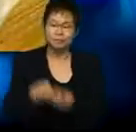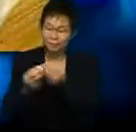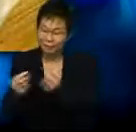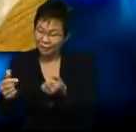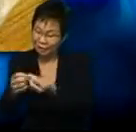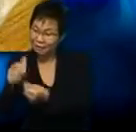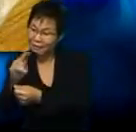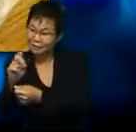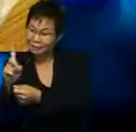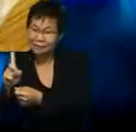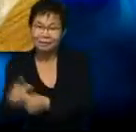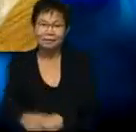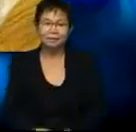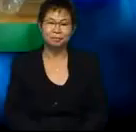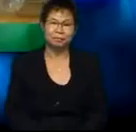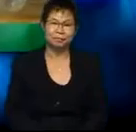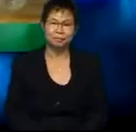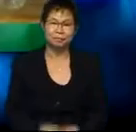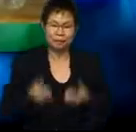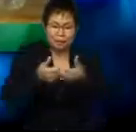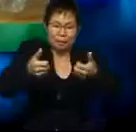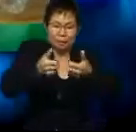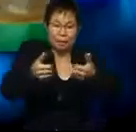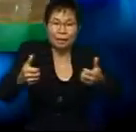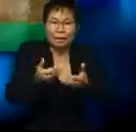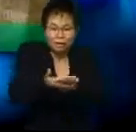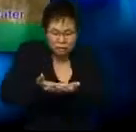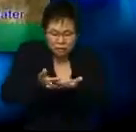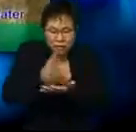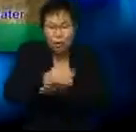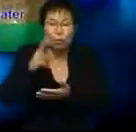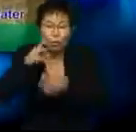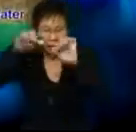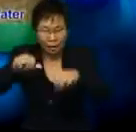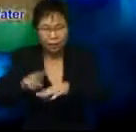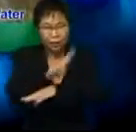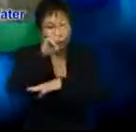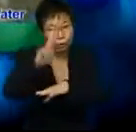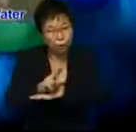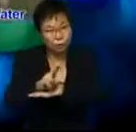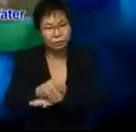and sand, a magnet, a sieve, and water can be used.